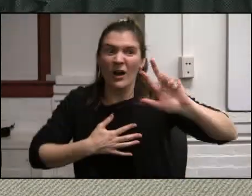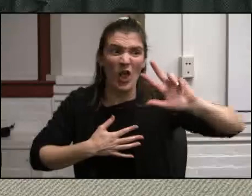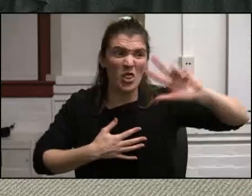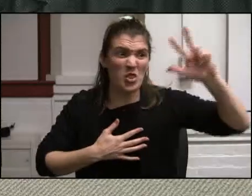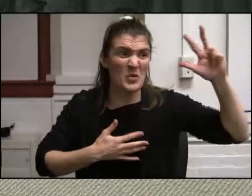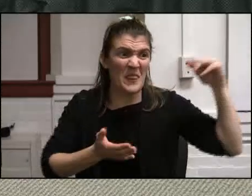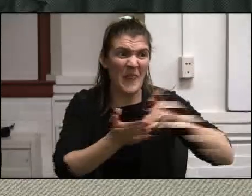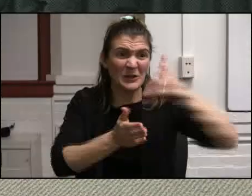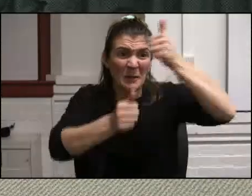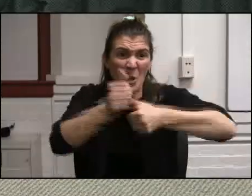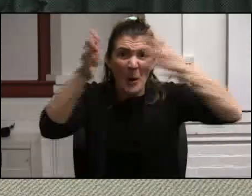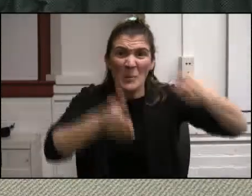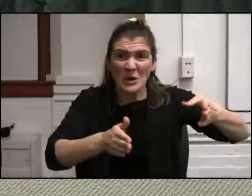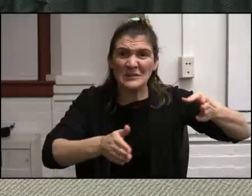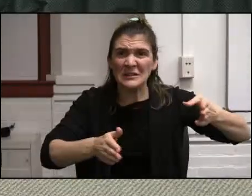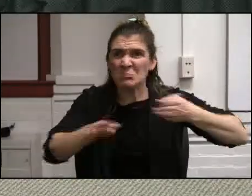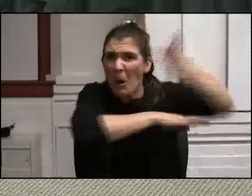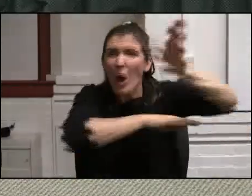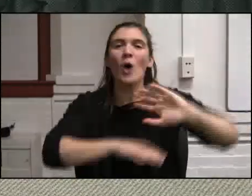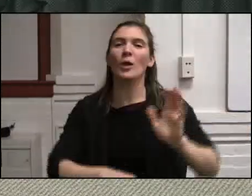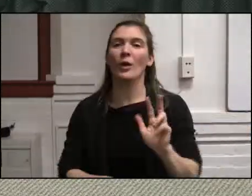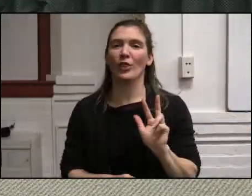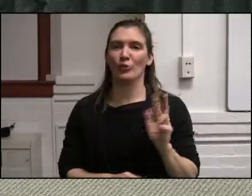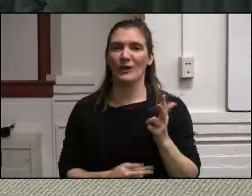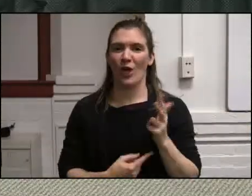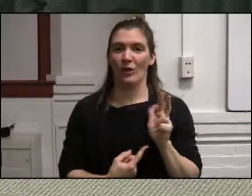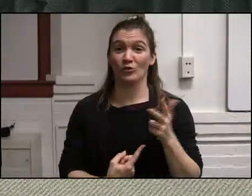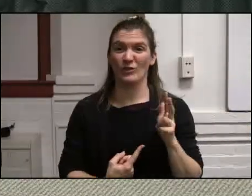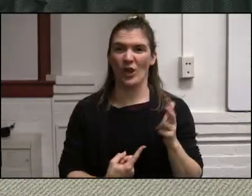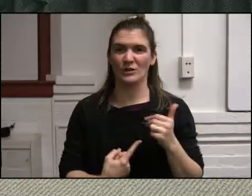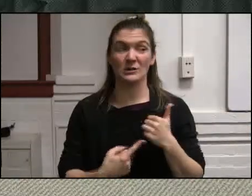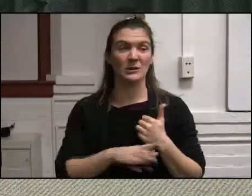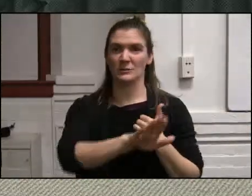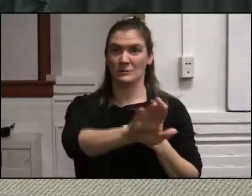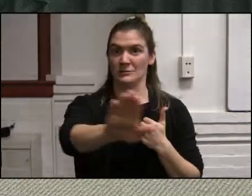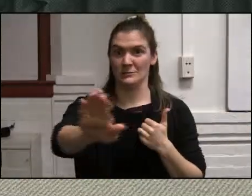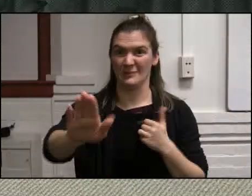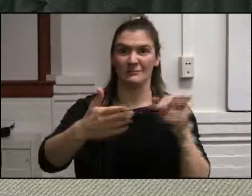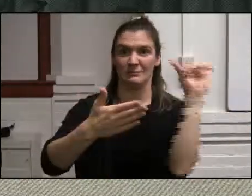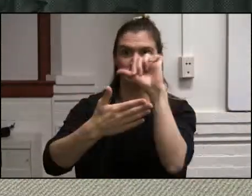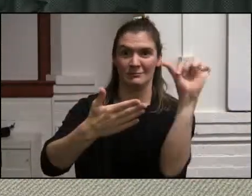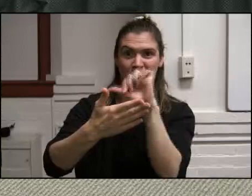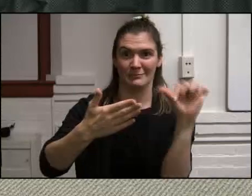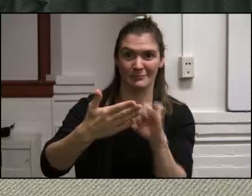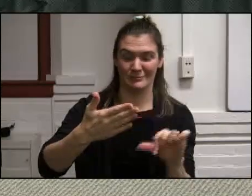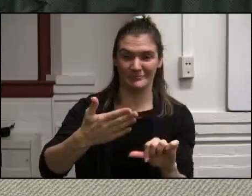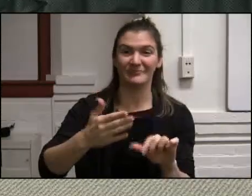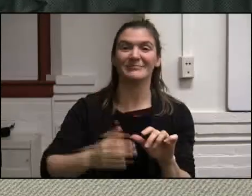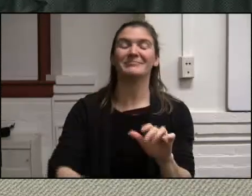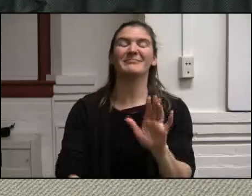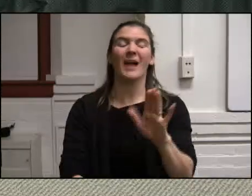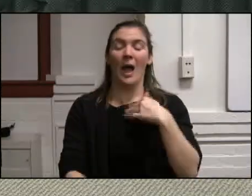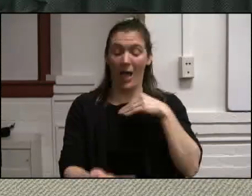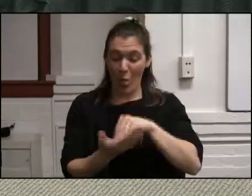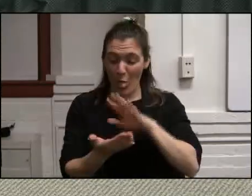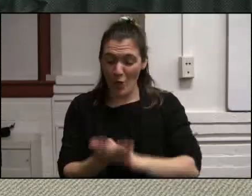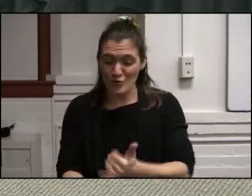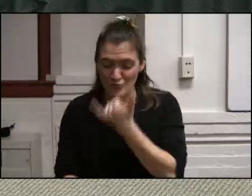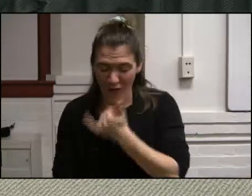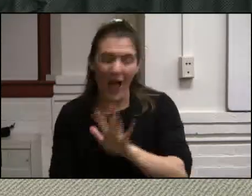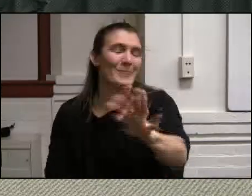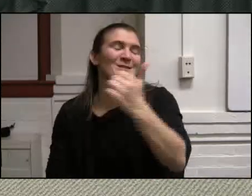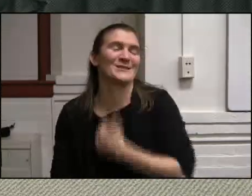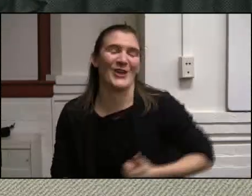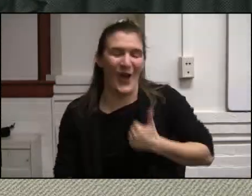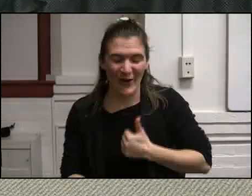$3. I know that So the total sorry. amount Yeah. is correct. They would like but that. I just don't want Yeah. anybody to be thinking. Yep, nope, We're I paying $3 wrote it wrong each. and said it wrong, I